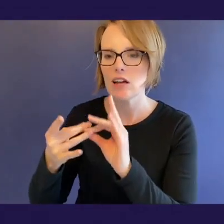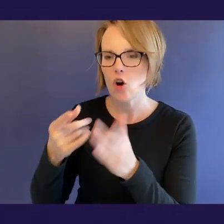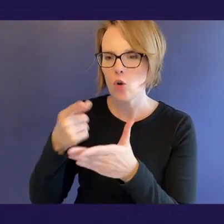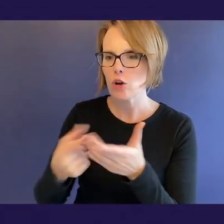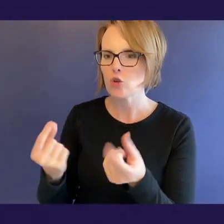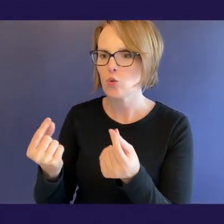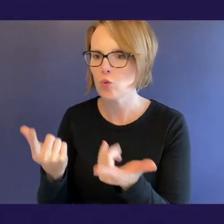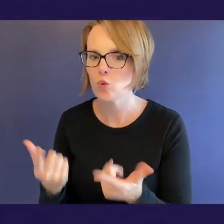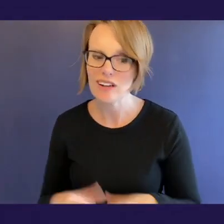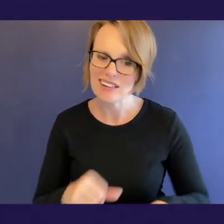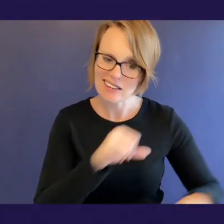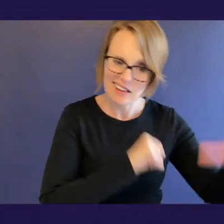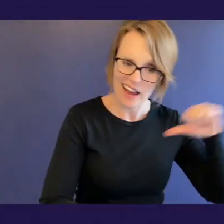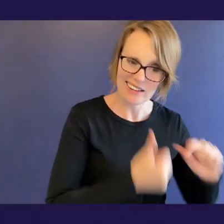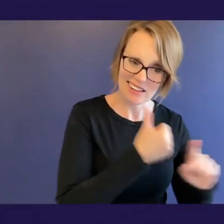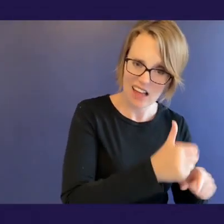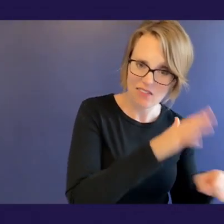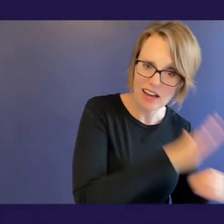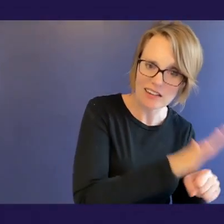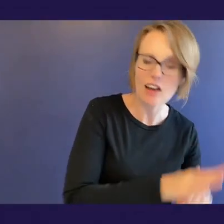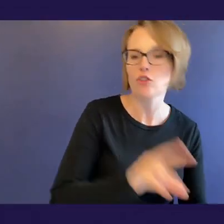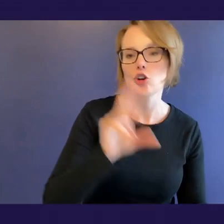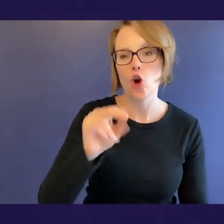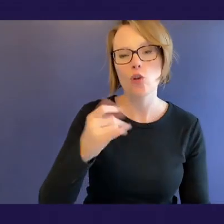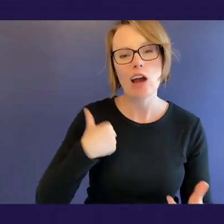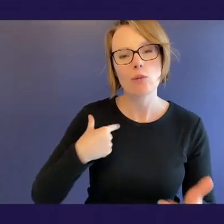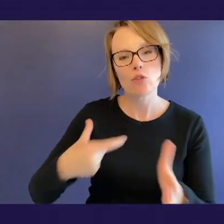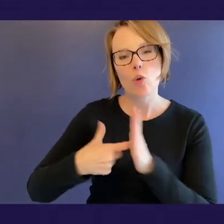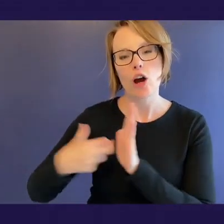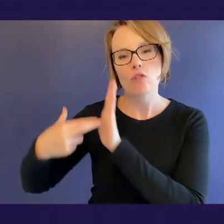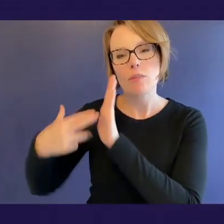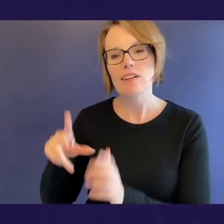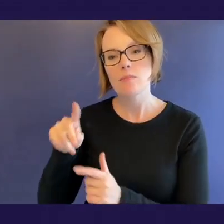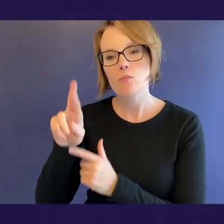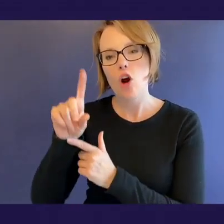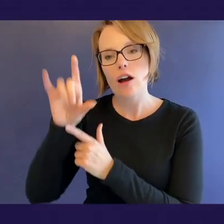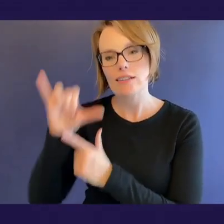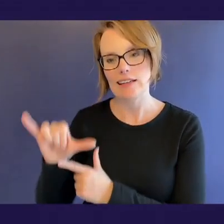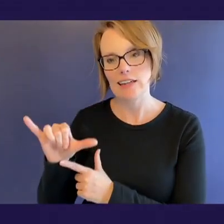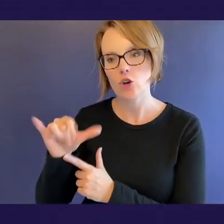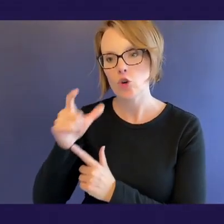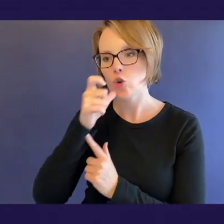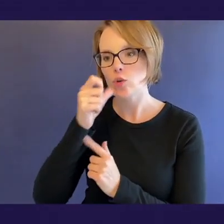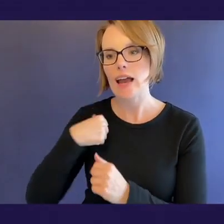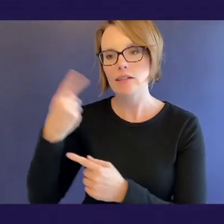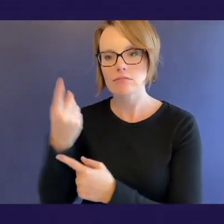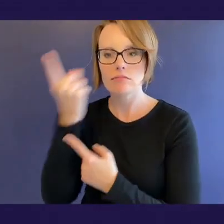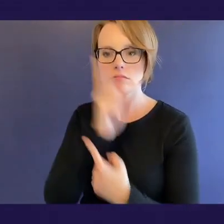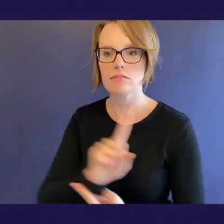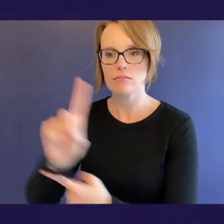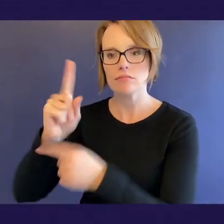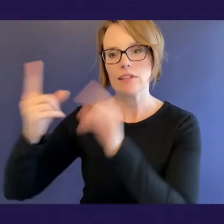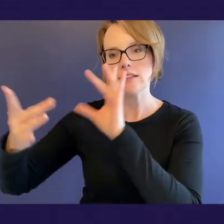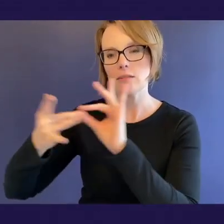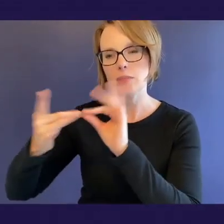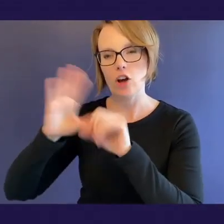proxies that speak on our behalf, on behalf of science, because we can't do it alone anymore. Thanks.